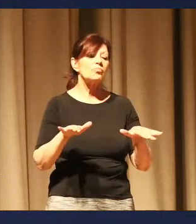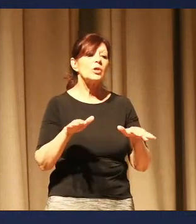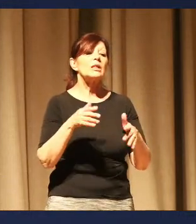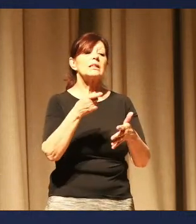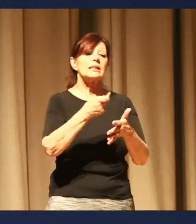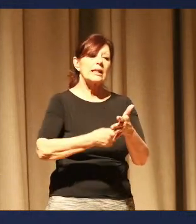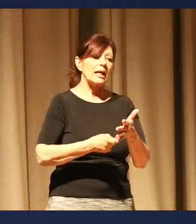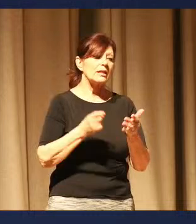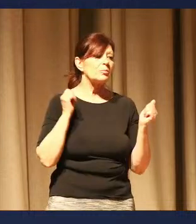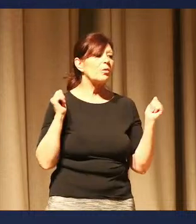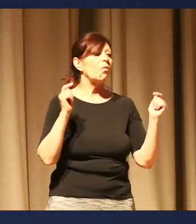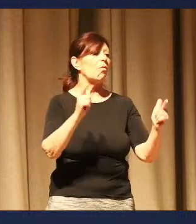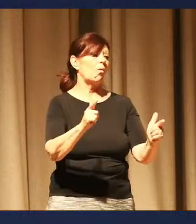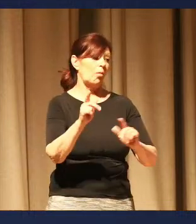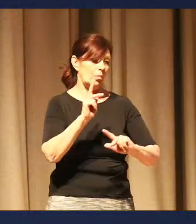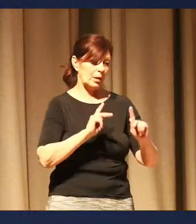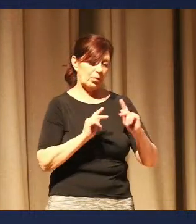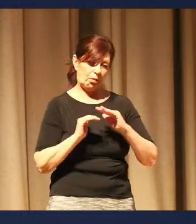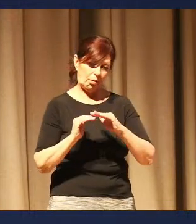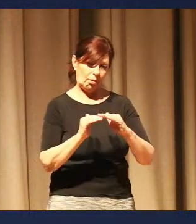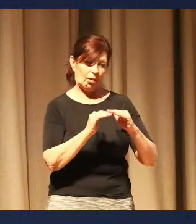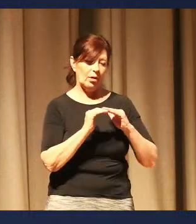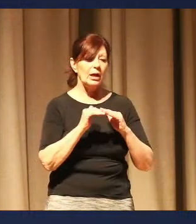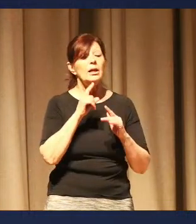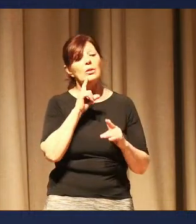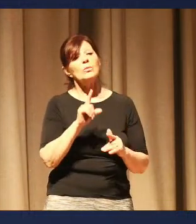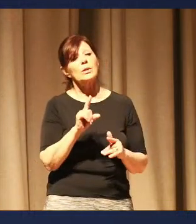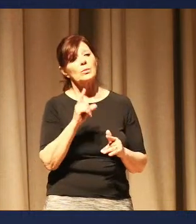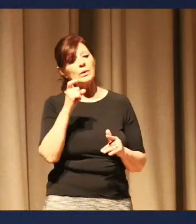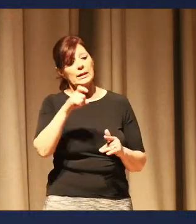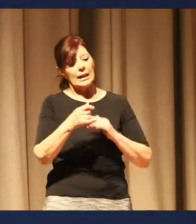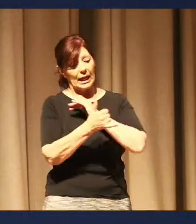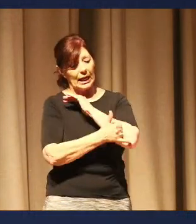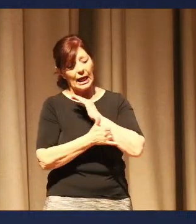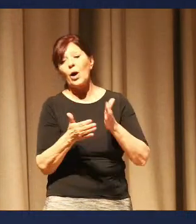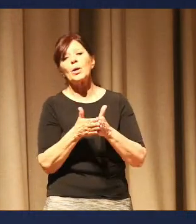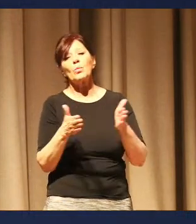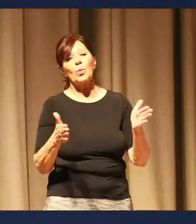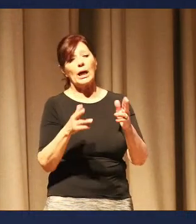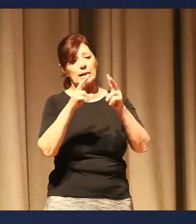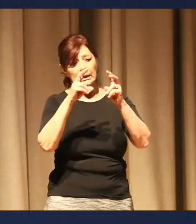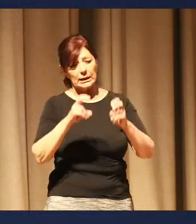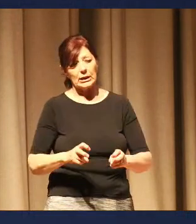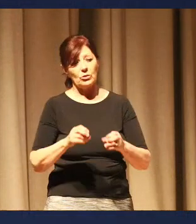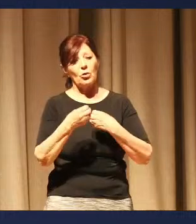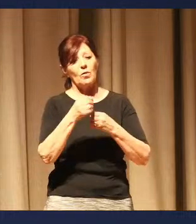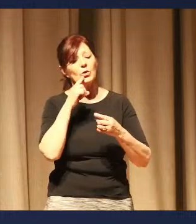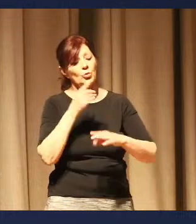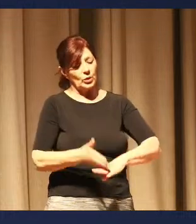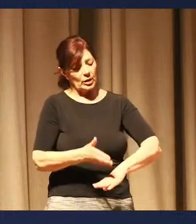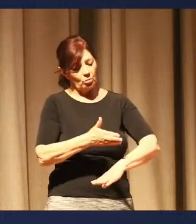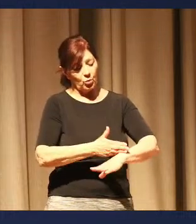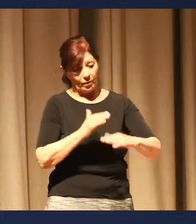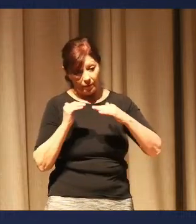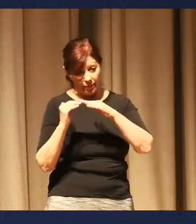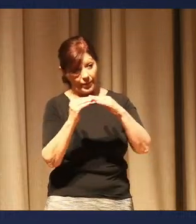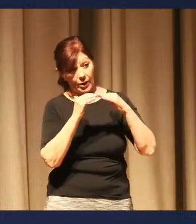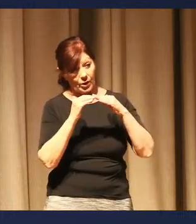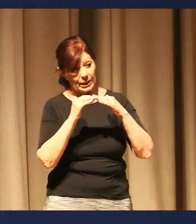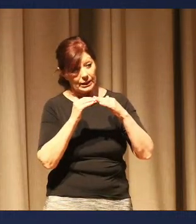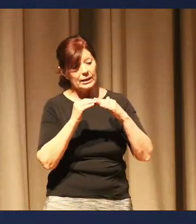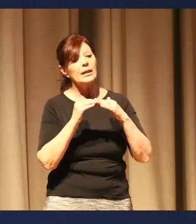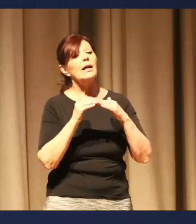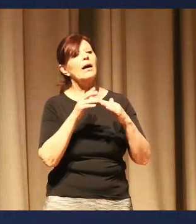tax among all. It is high time that we had a countywide assessor's office to improve fairness, equity, and